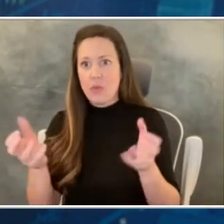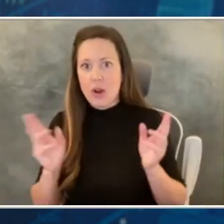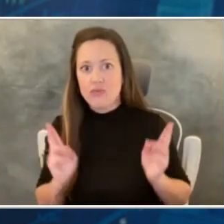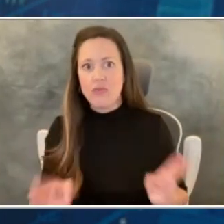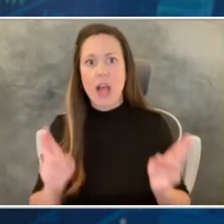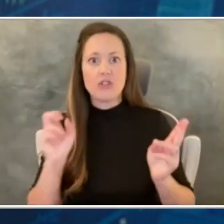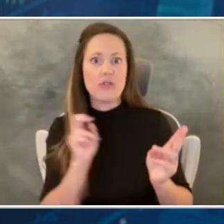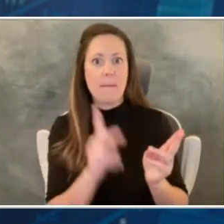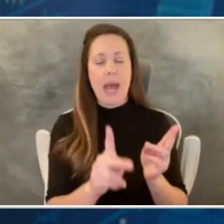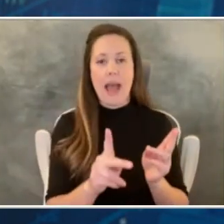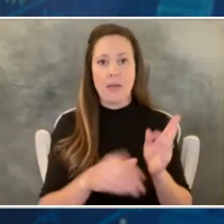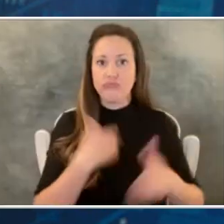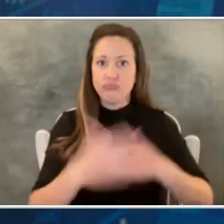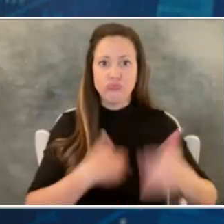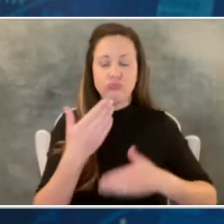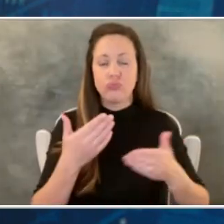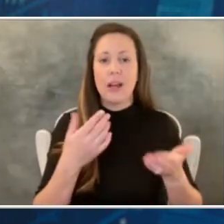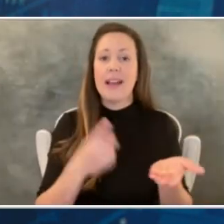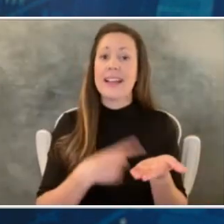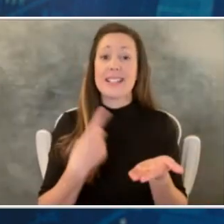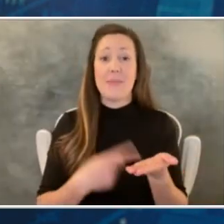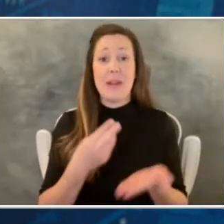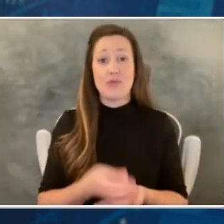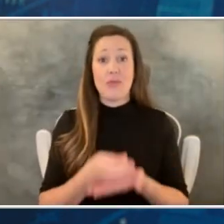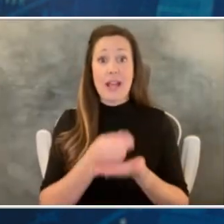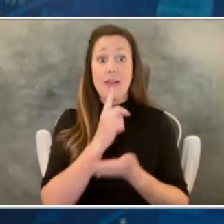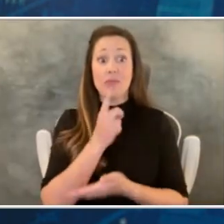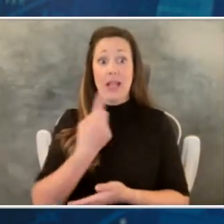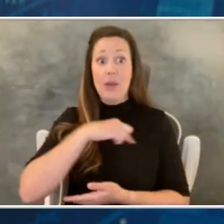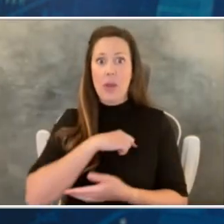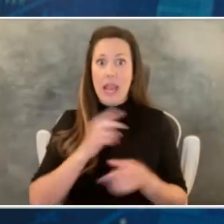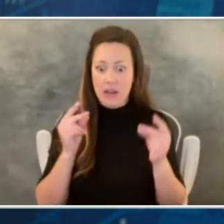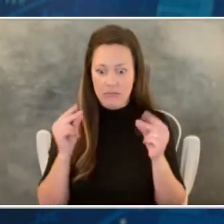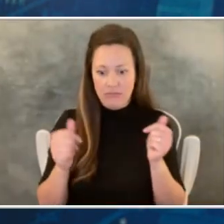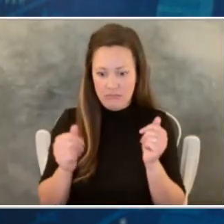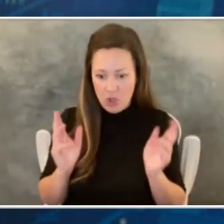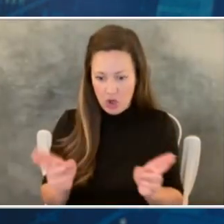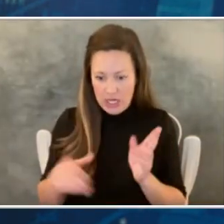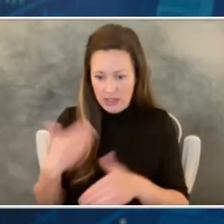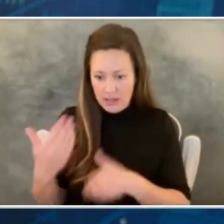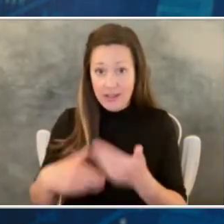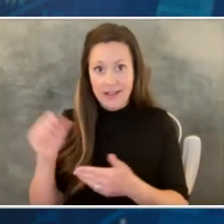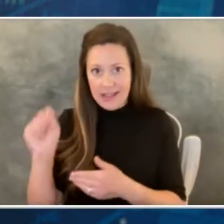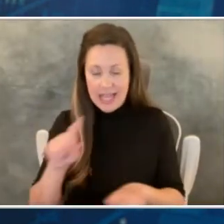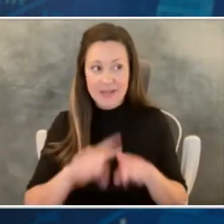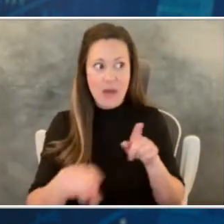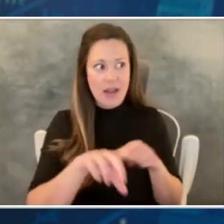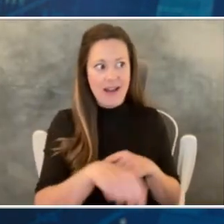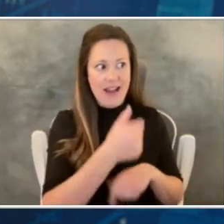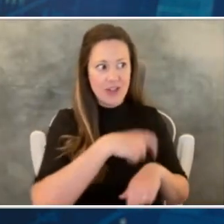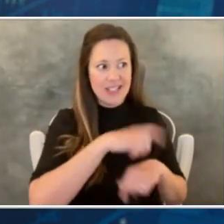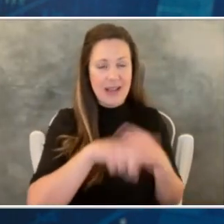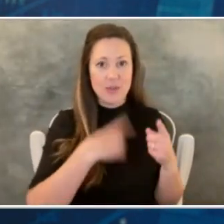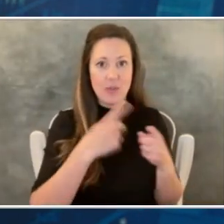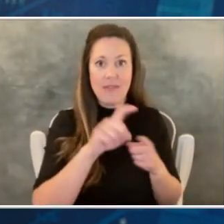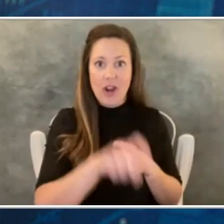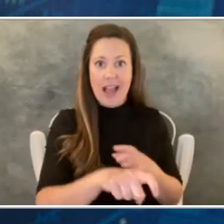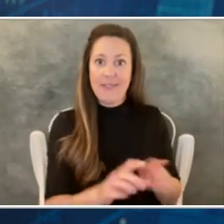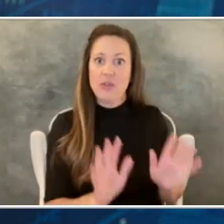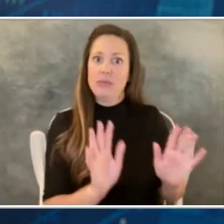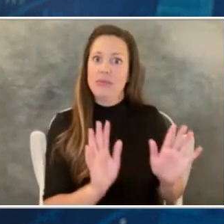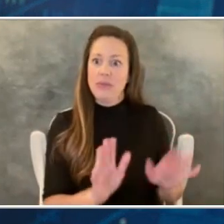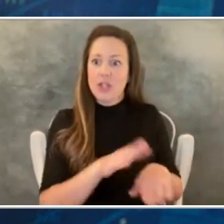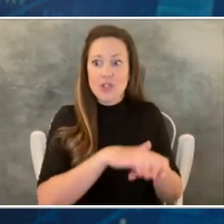there's times during the rehab process where we really put our foot on the gas, and there's other times like that max protect phase in the first 6 weeks, particularly with his